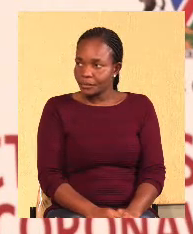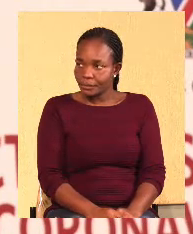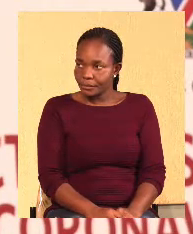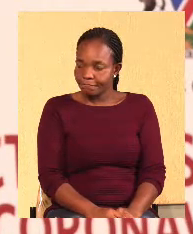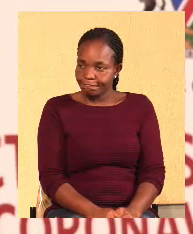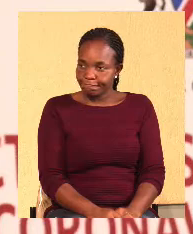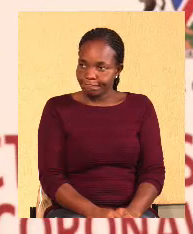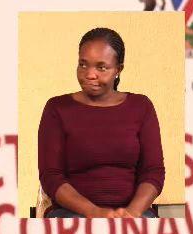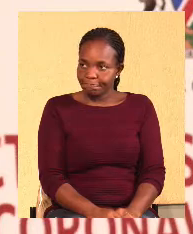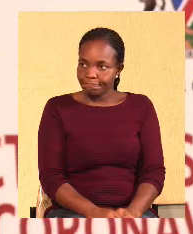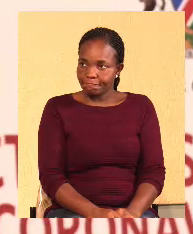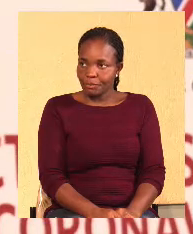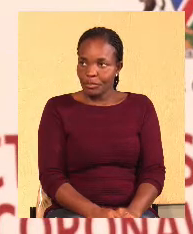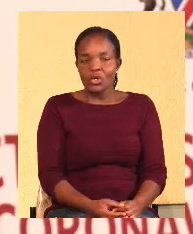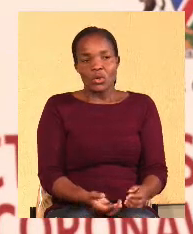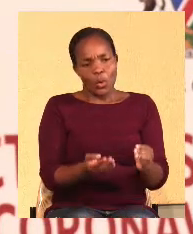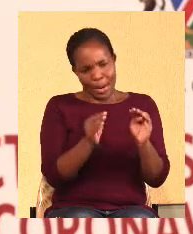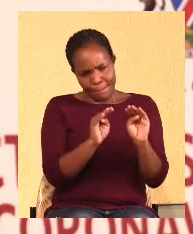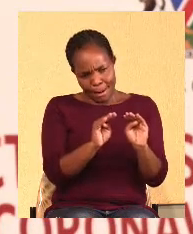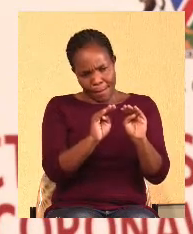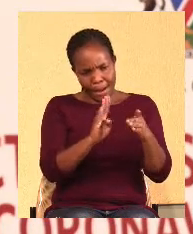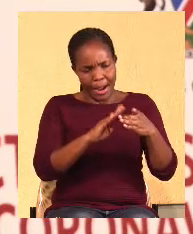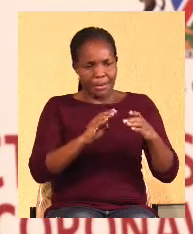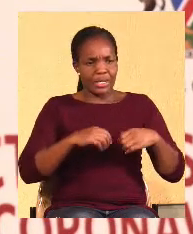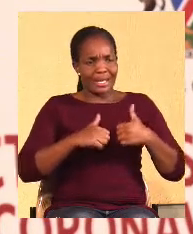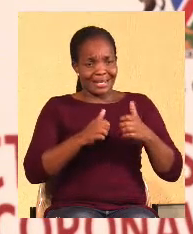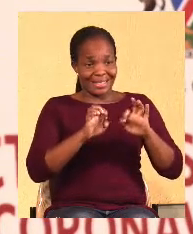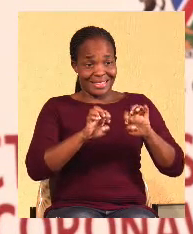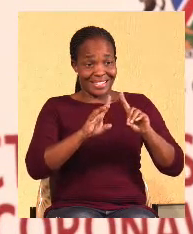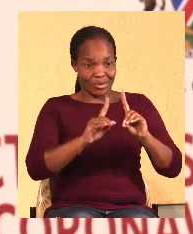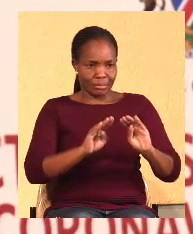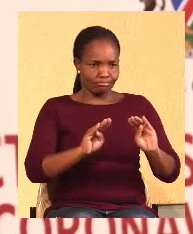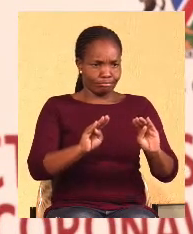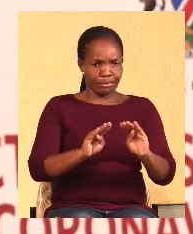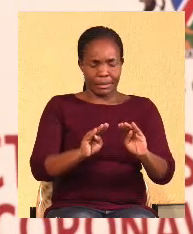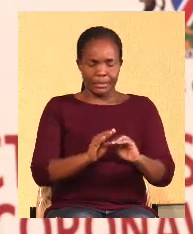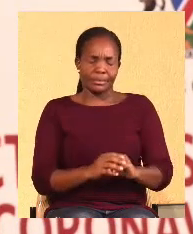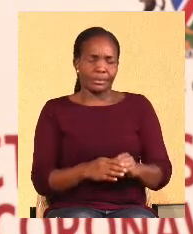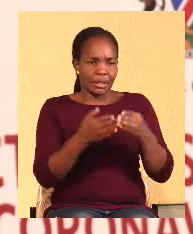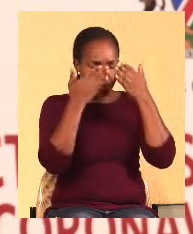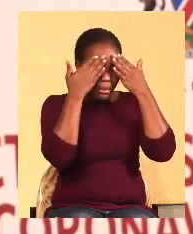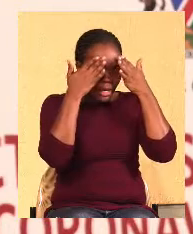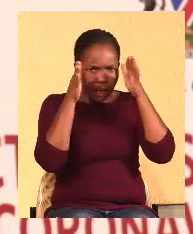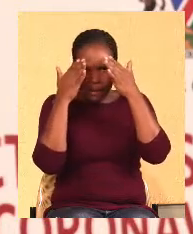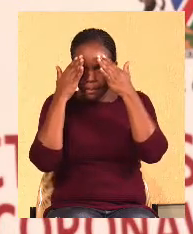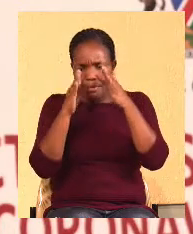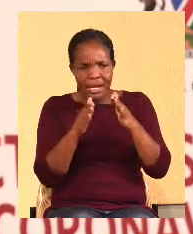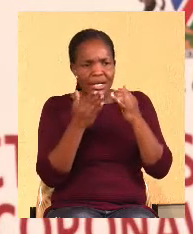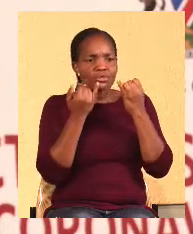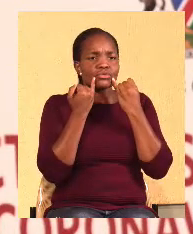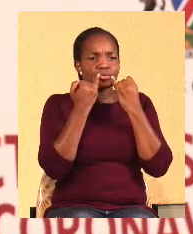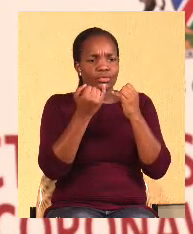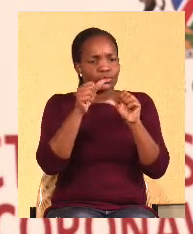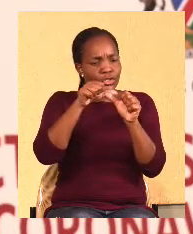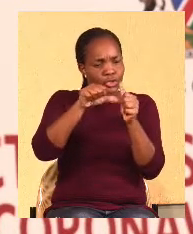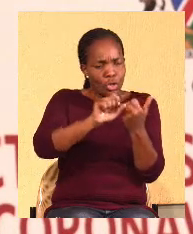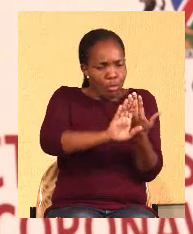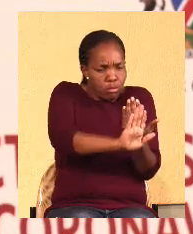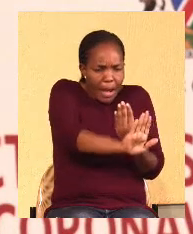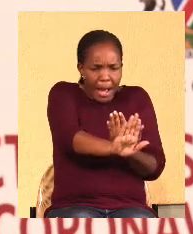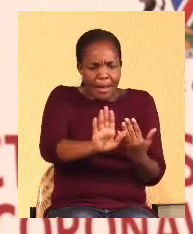We're also giving health education on the spot and also makes use of the opportunity to stress the importance of social distancing and